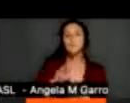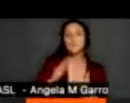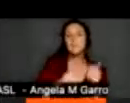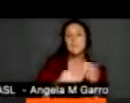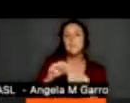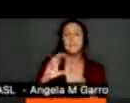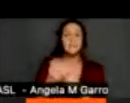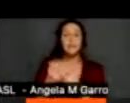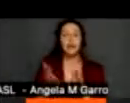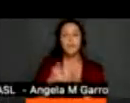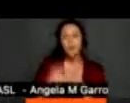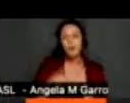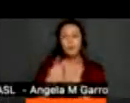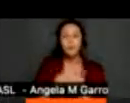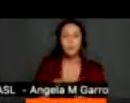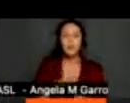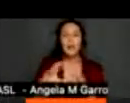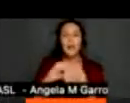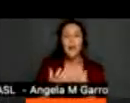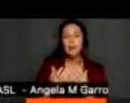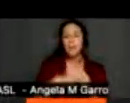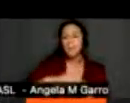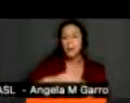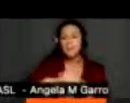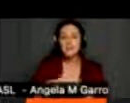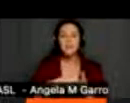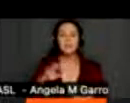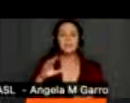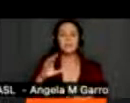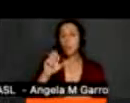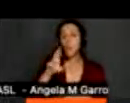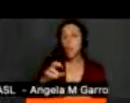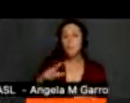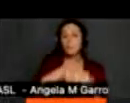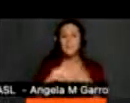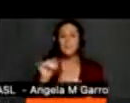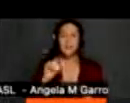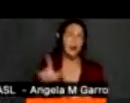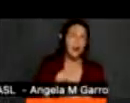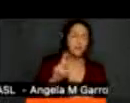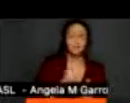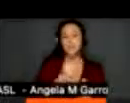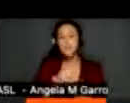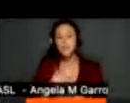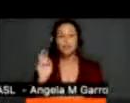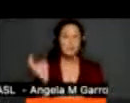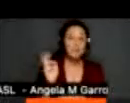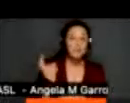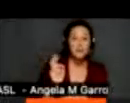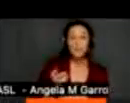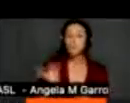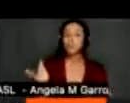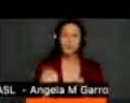schools, classroom capacity, core facilities, things like libraries, kitchens, transportation and how